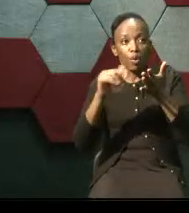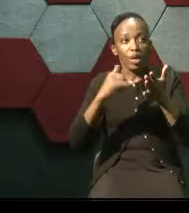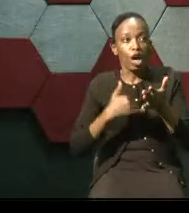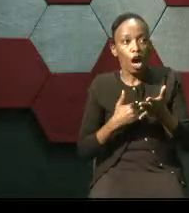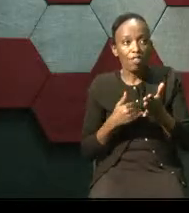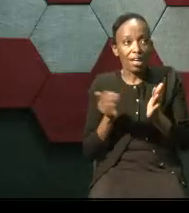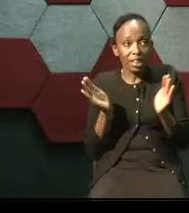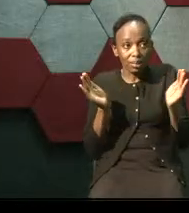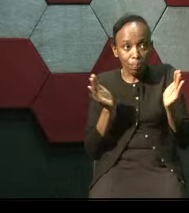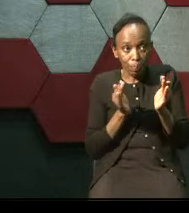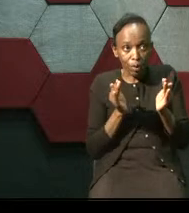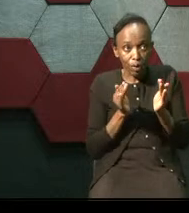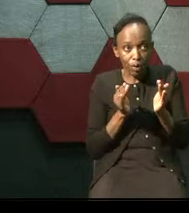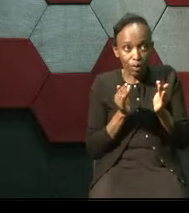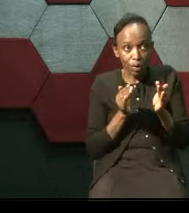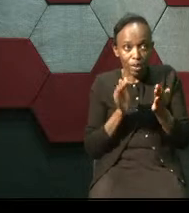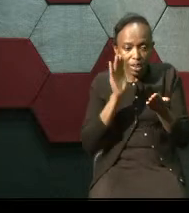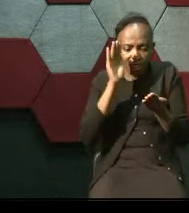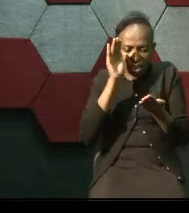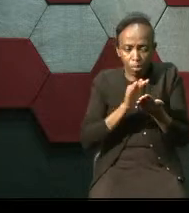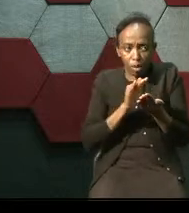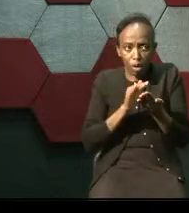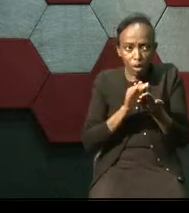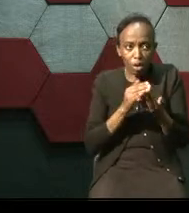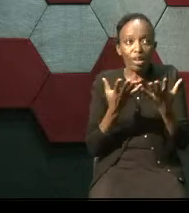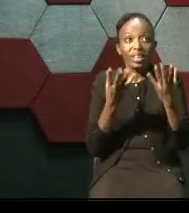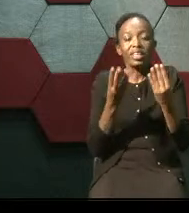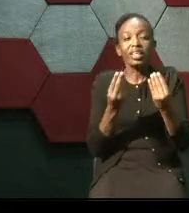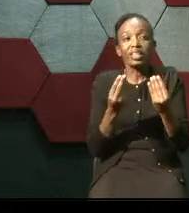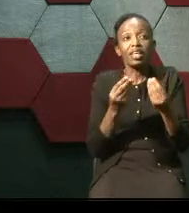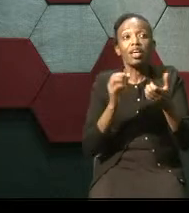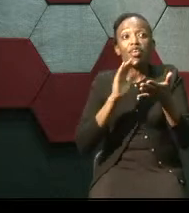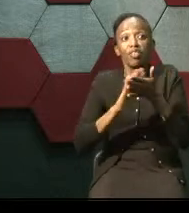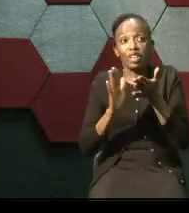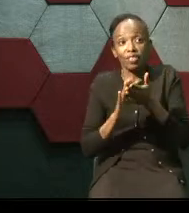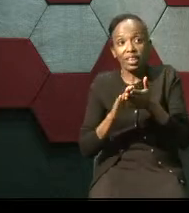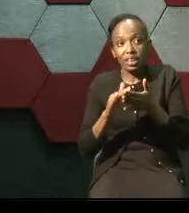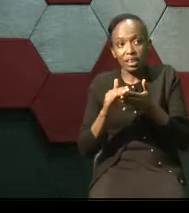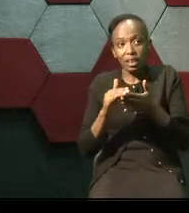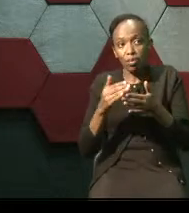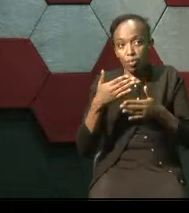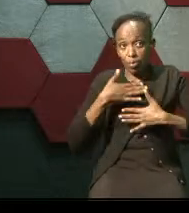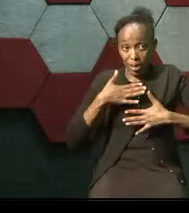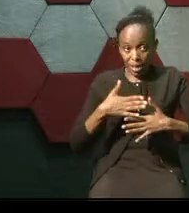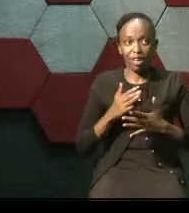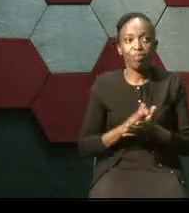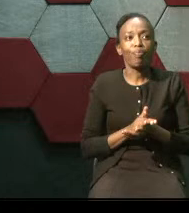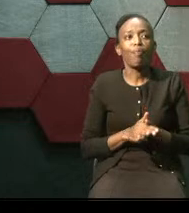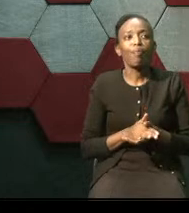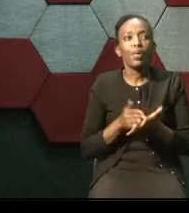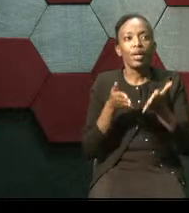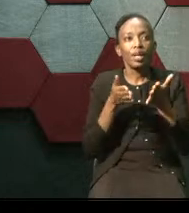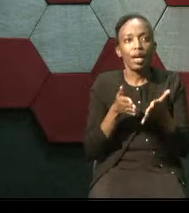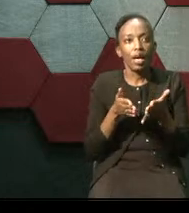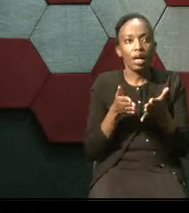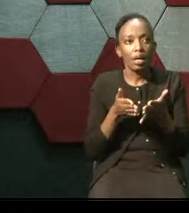a smaller, less bulky, rapid Covix breathalyzer. So, the rapid Covix